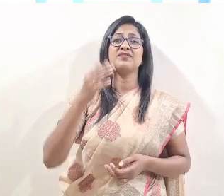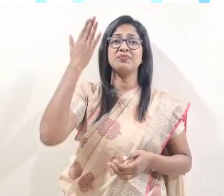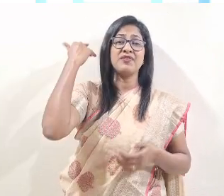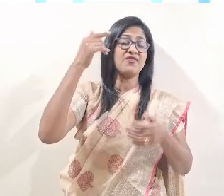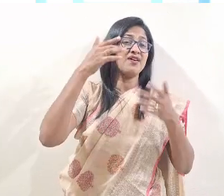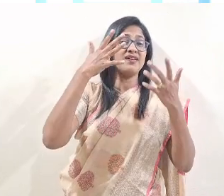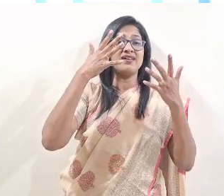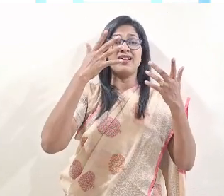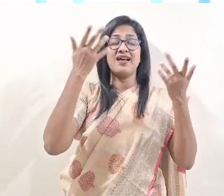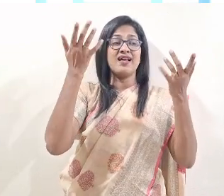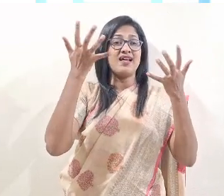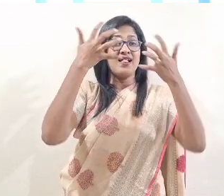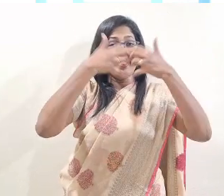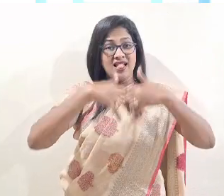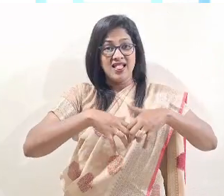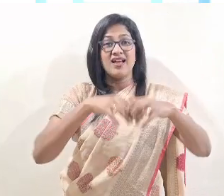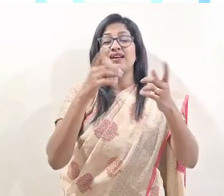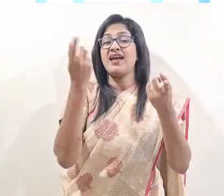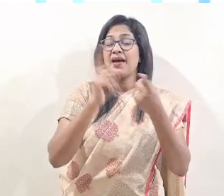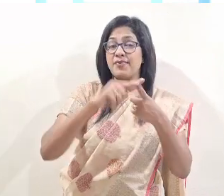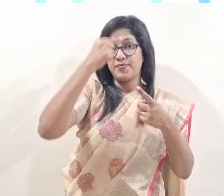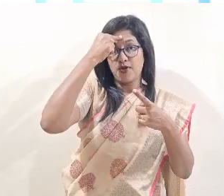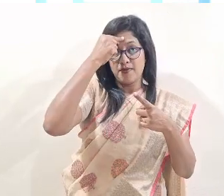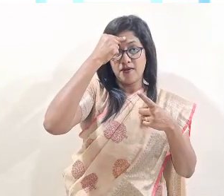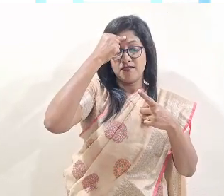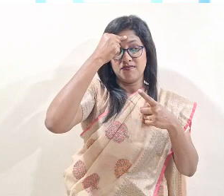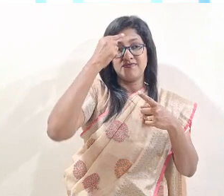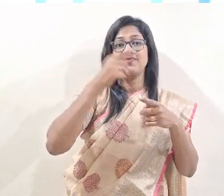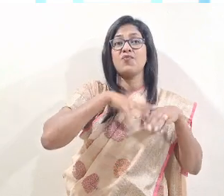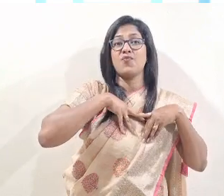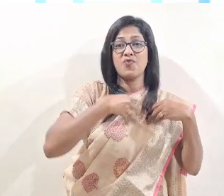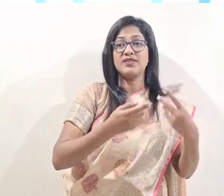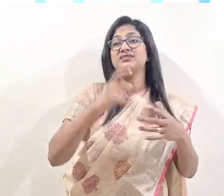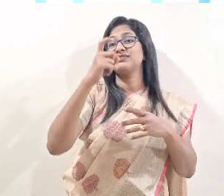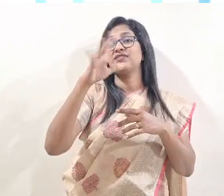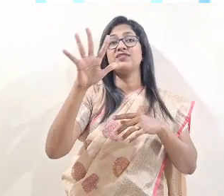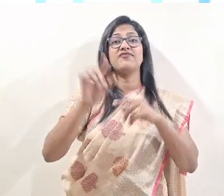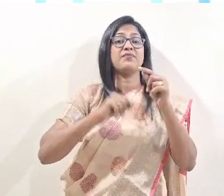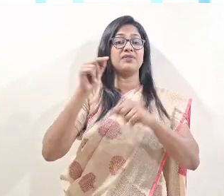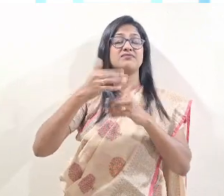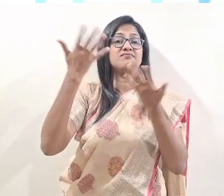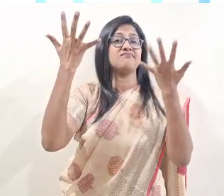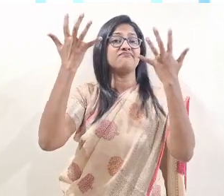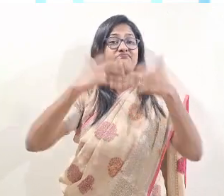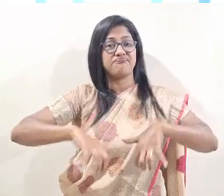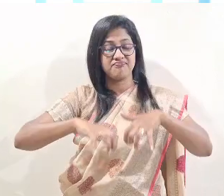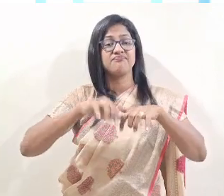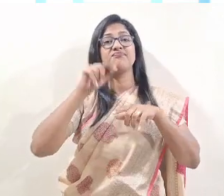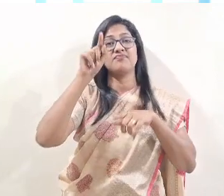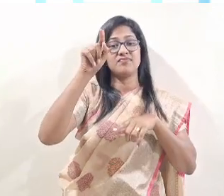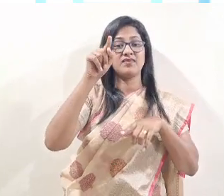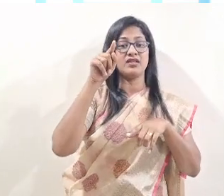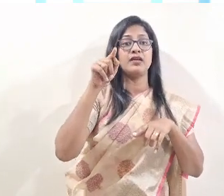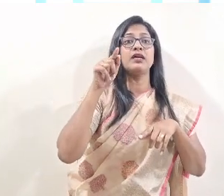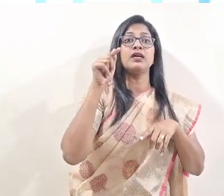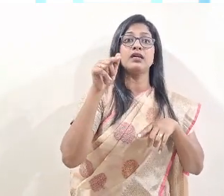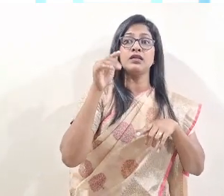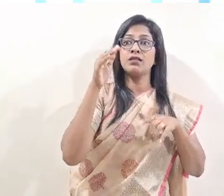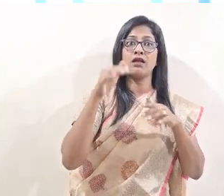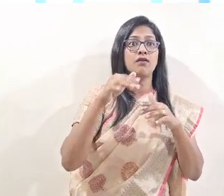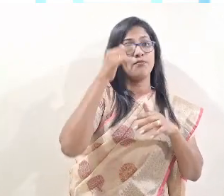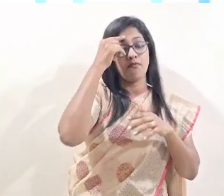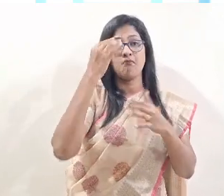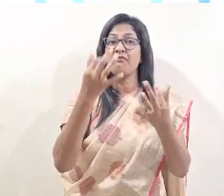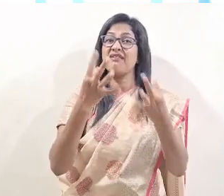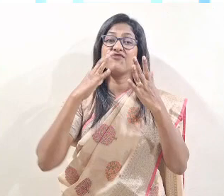downtimes due to internal causes went down by 75%. So quite an efficiency